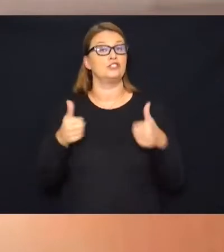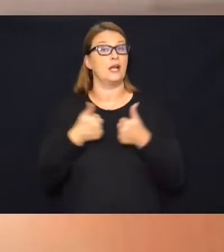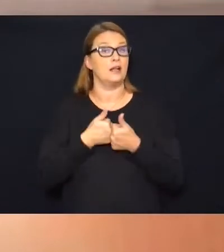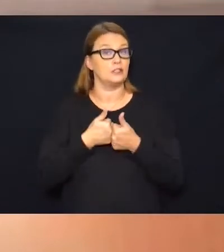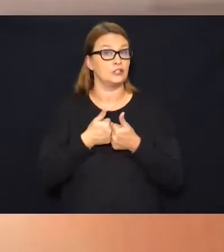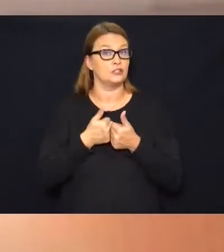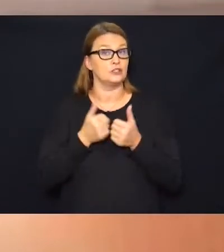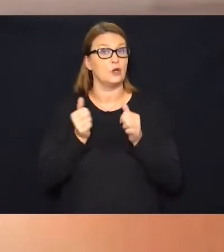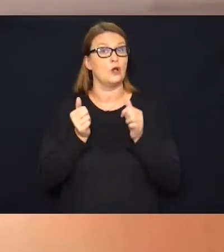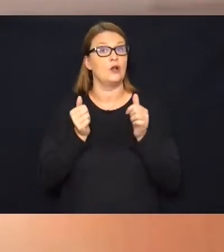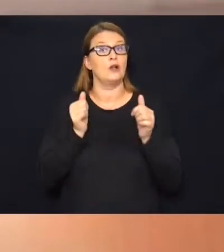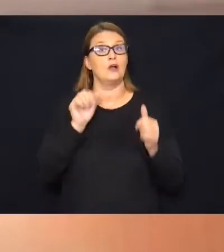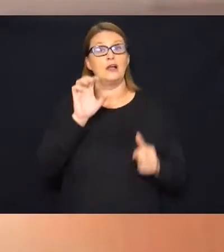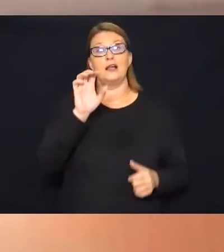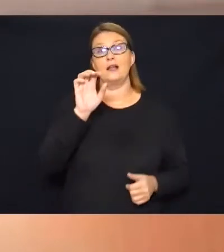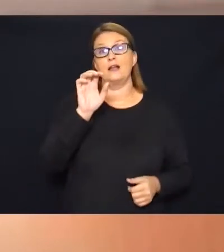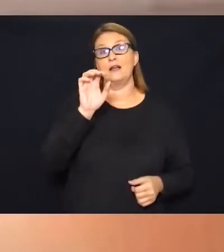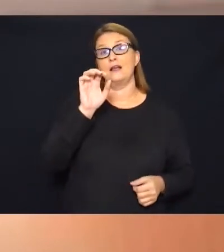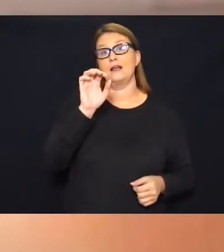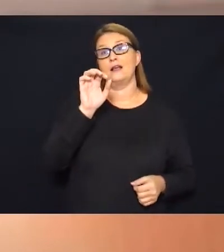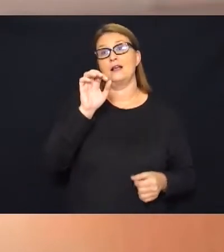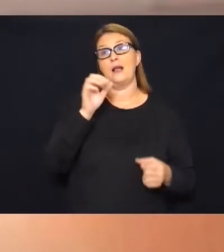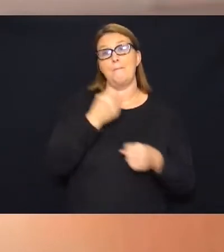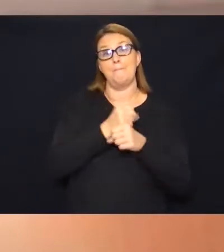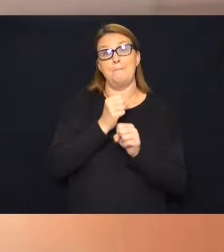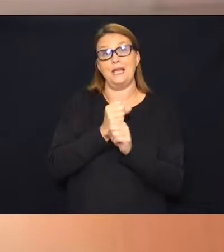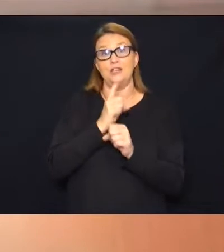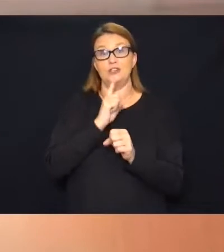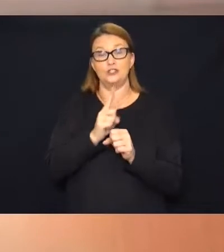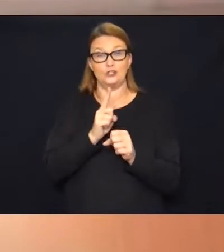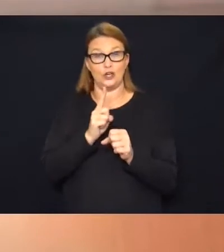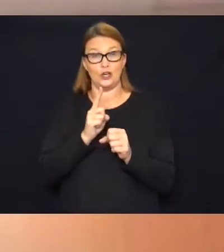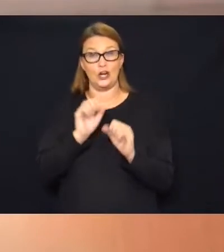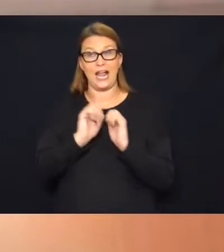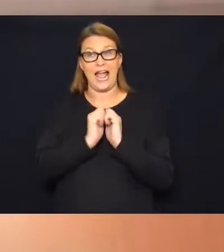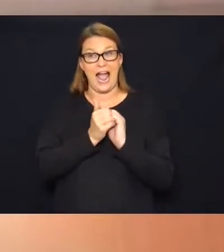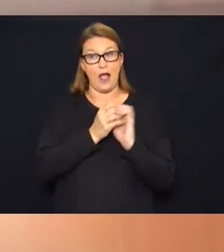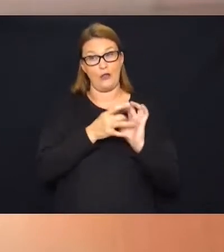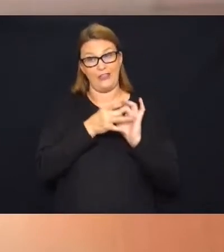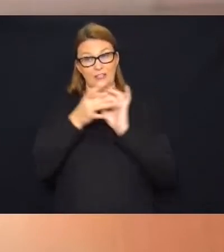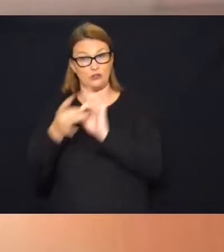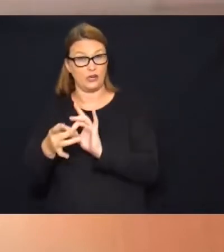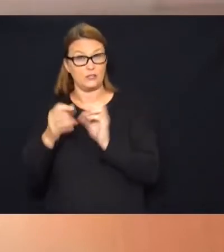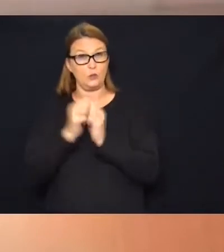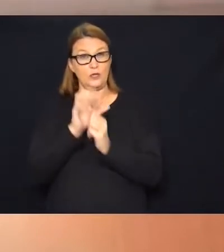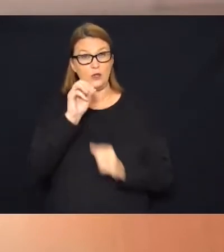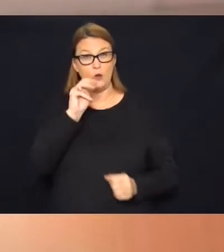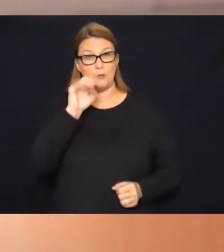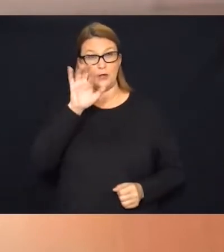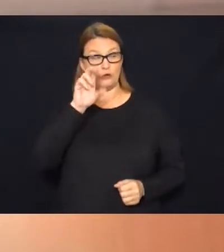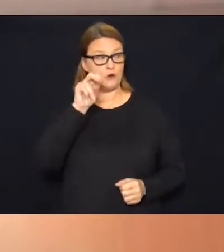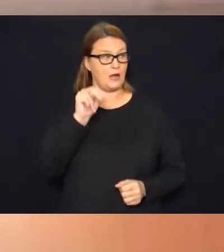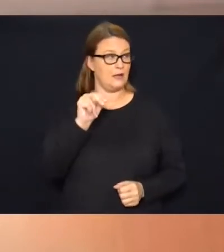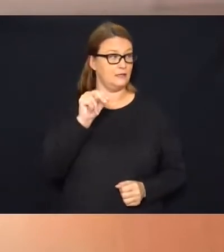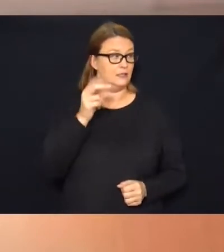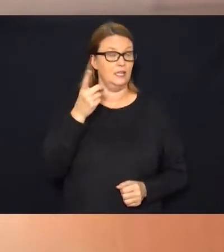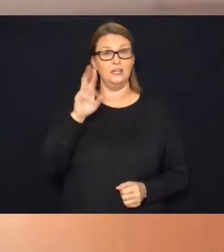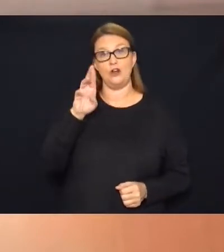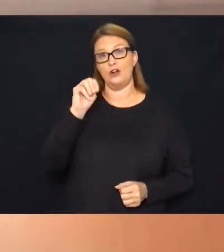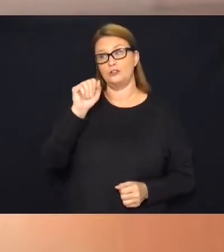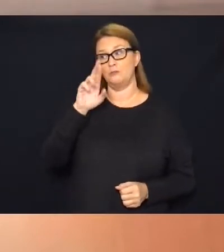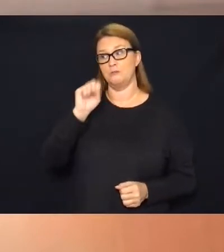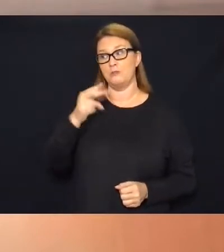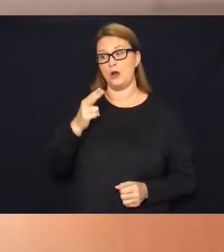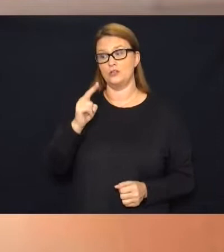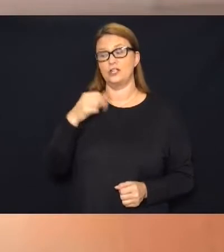with the efficacy of those as it relates to Omicron. So as Dr. Marsh pointed out, we went